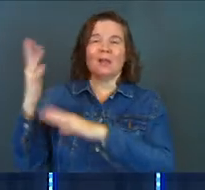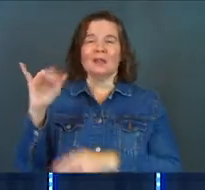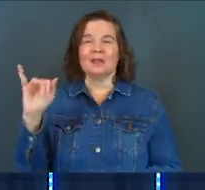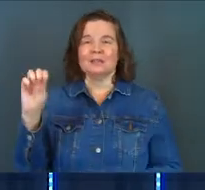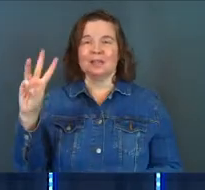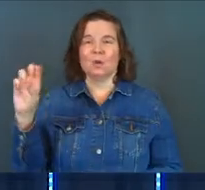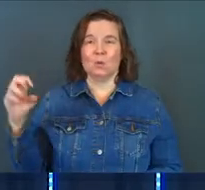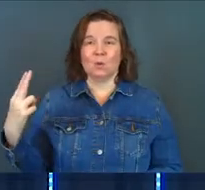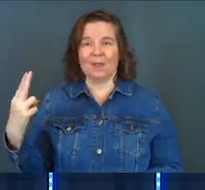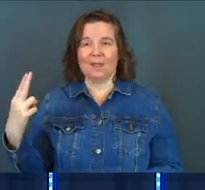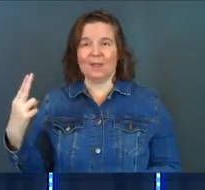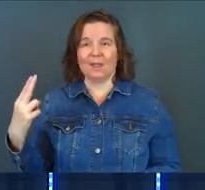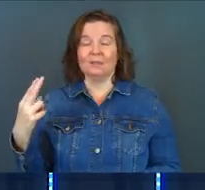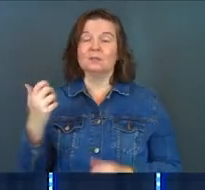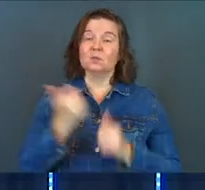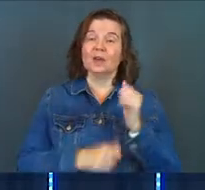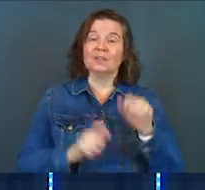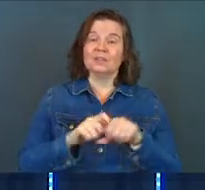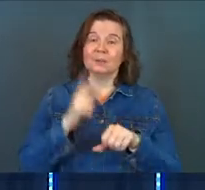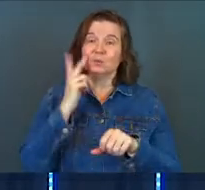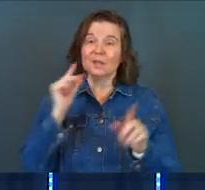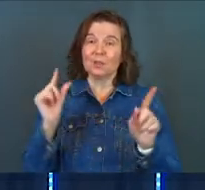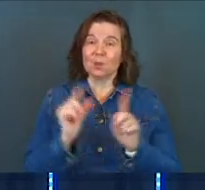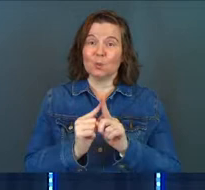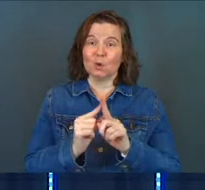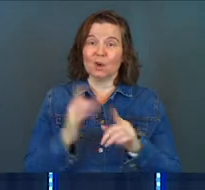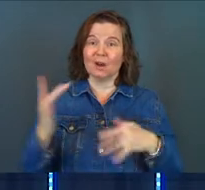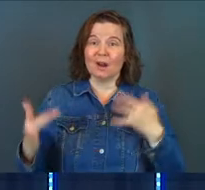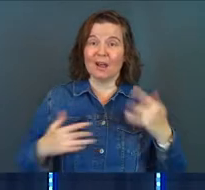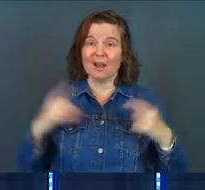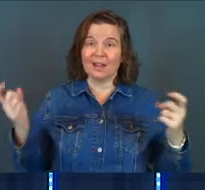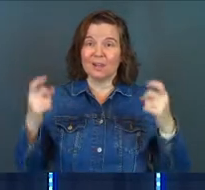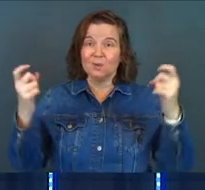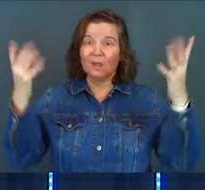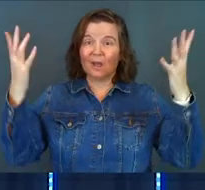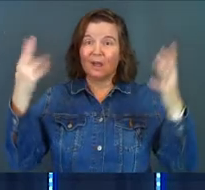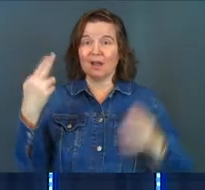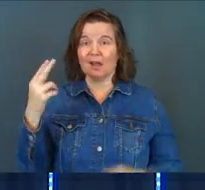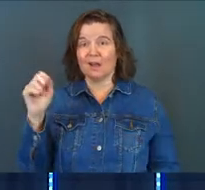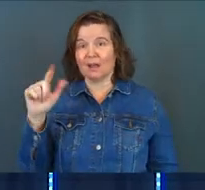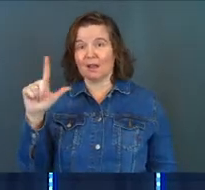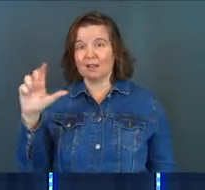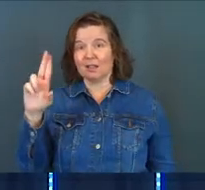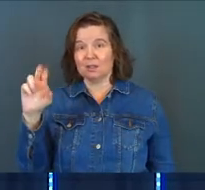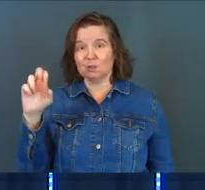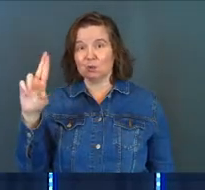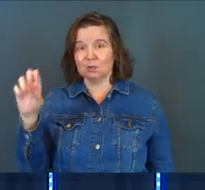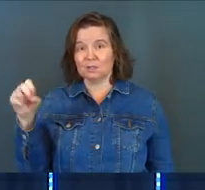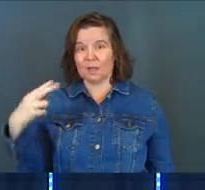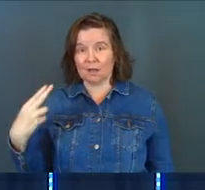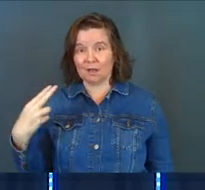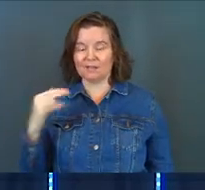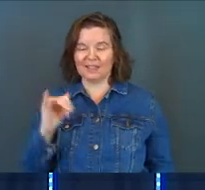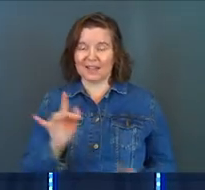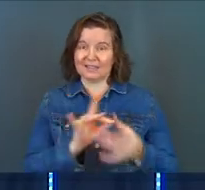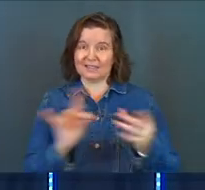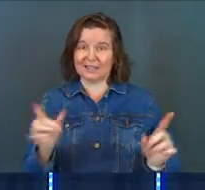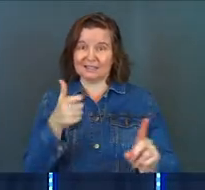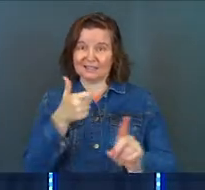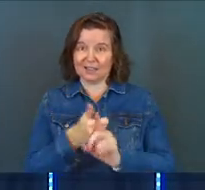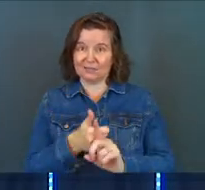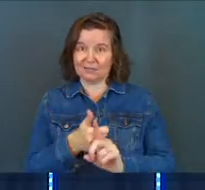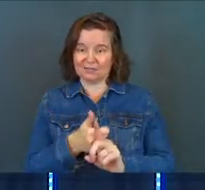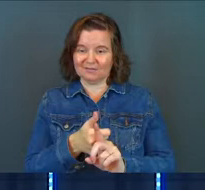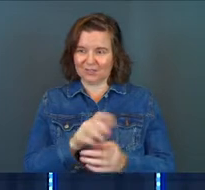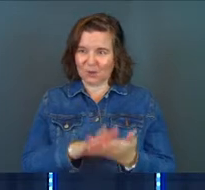word hallelujah, that's what it's saying there. It's a sentence. Every time you see the word hallelujah, it's a sentence all on its own.